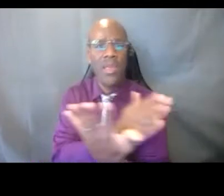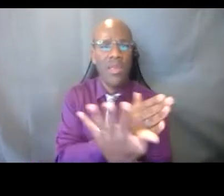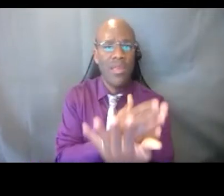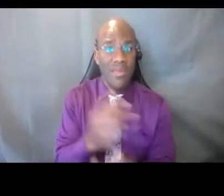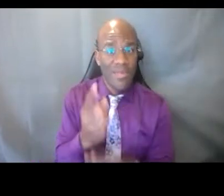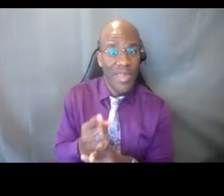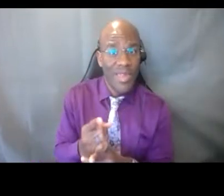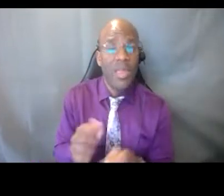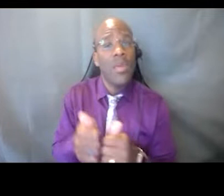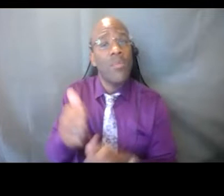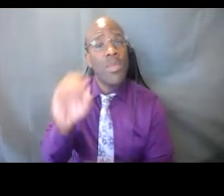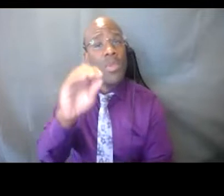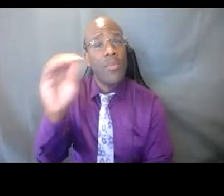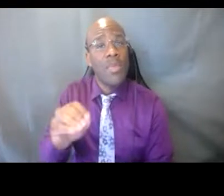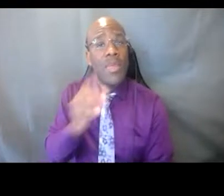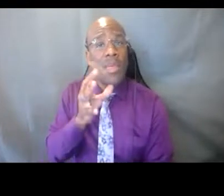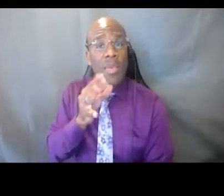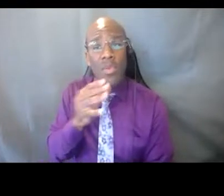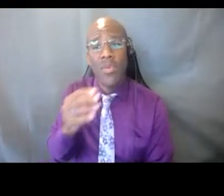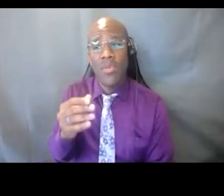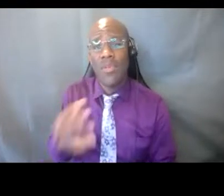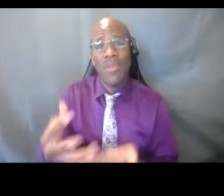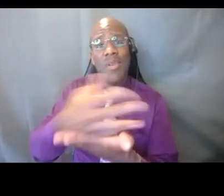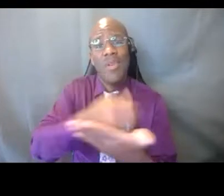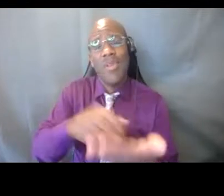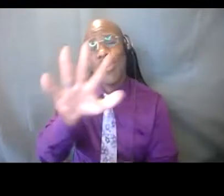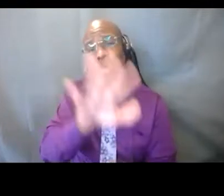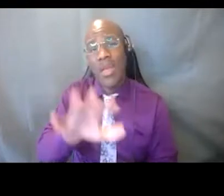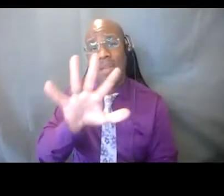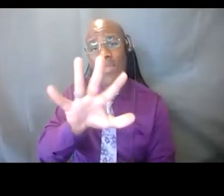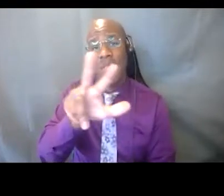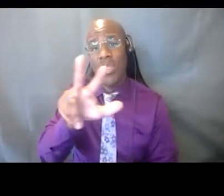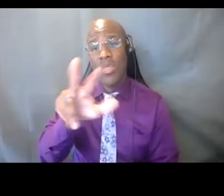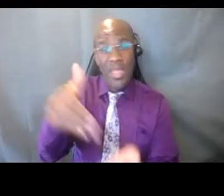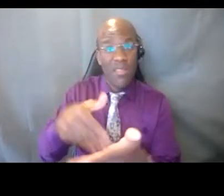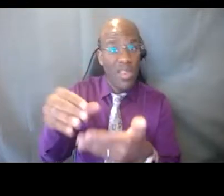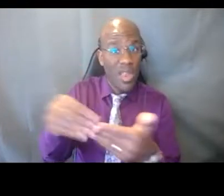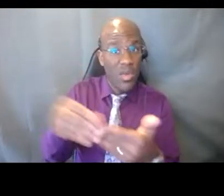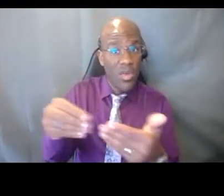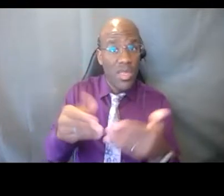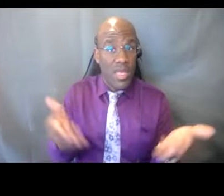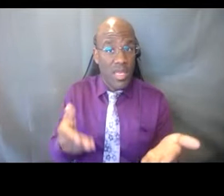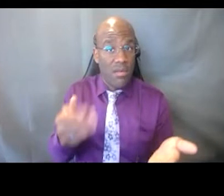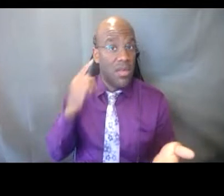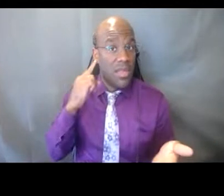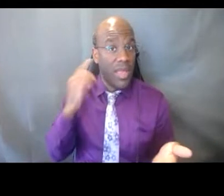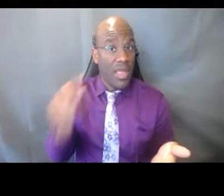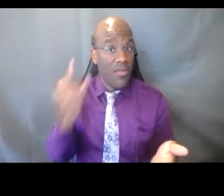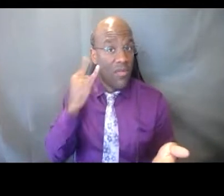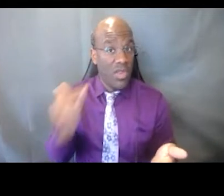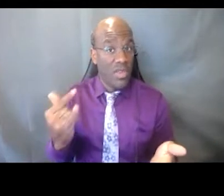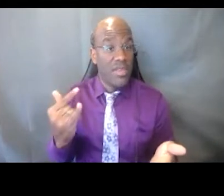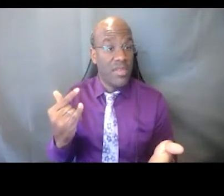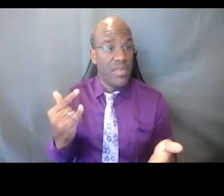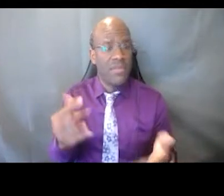mothers making about 53K, which in California is still really